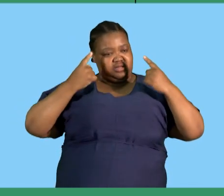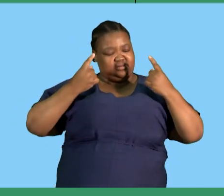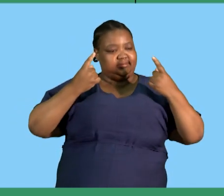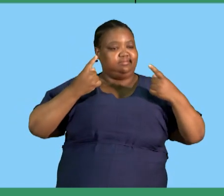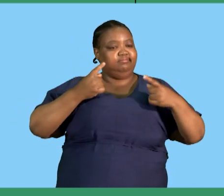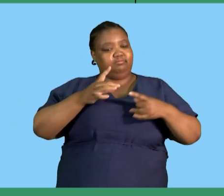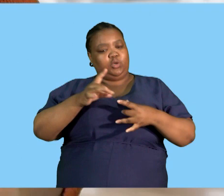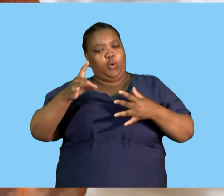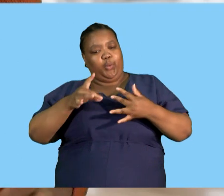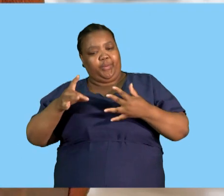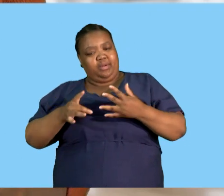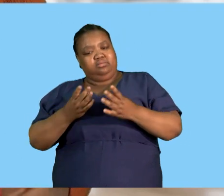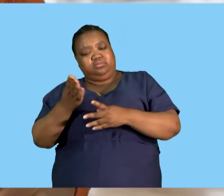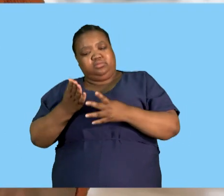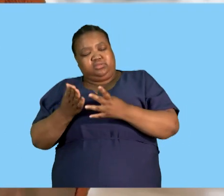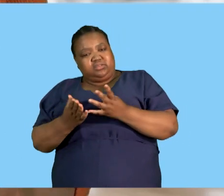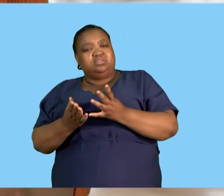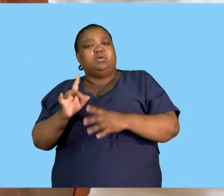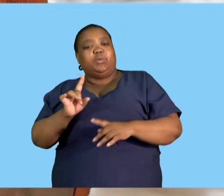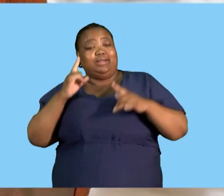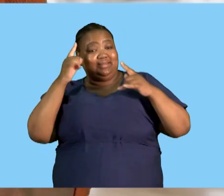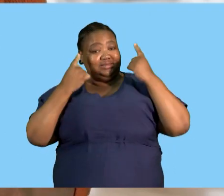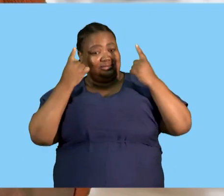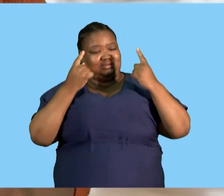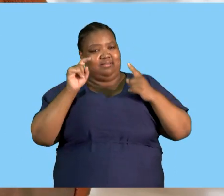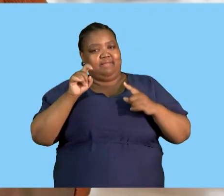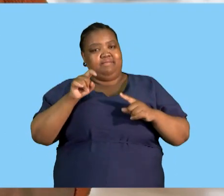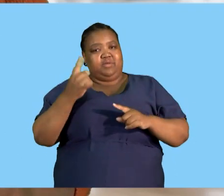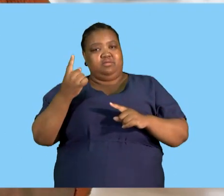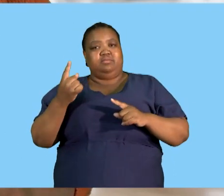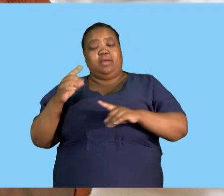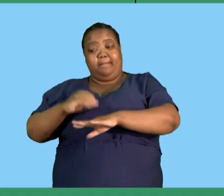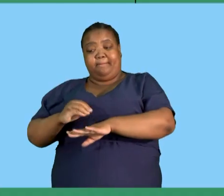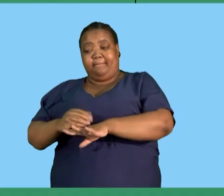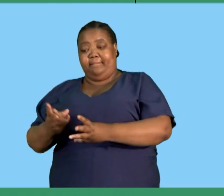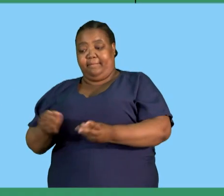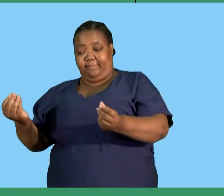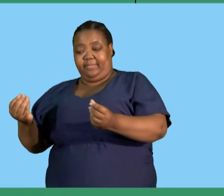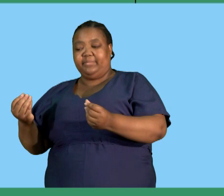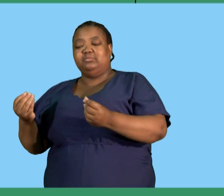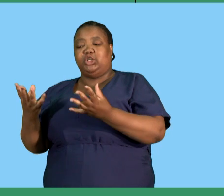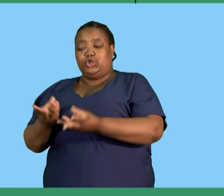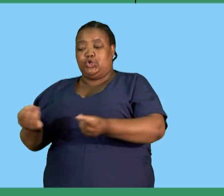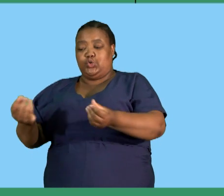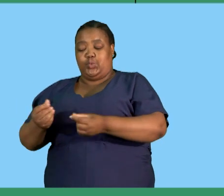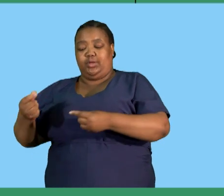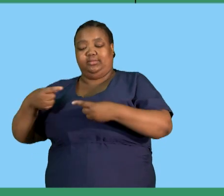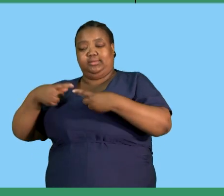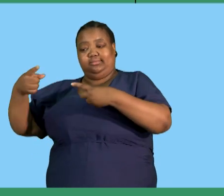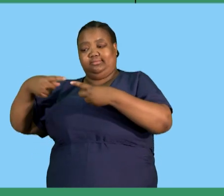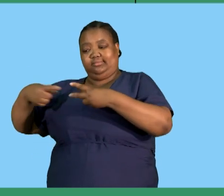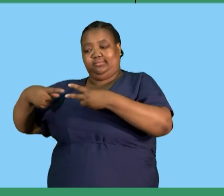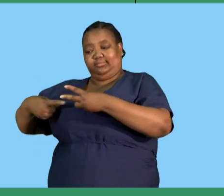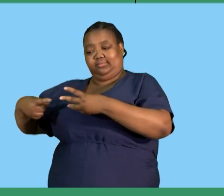So we're looking for various alternatives. Right, whereas with problem solving, alternative solutions are